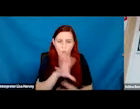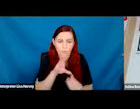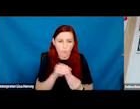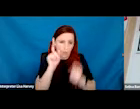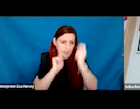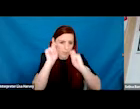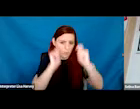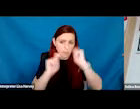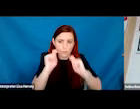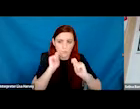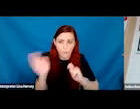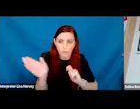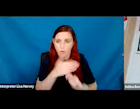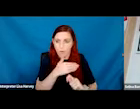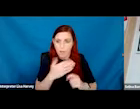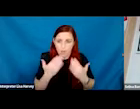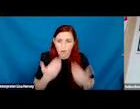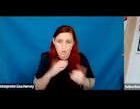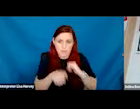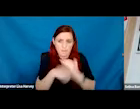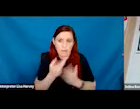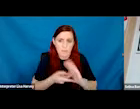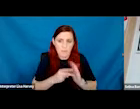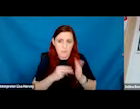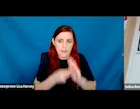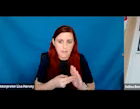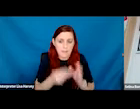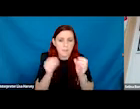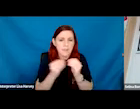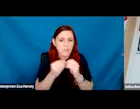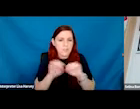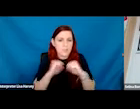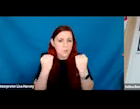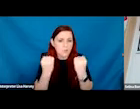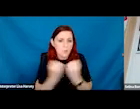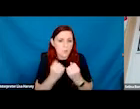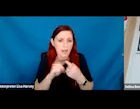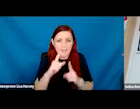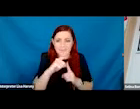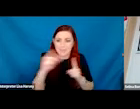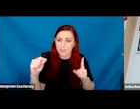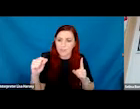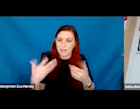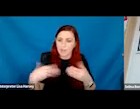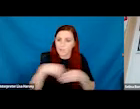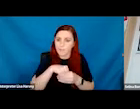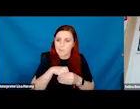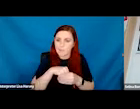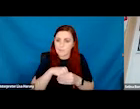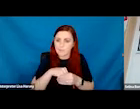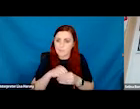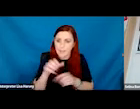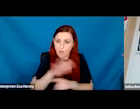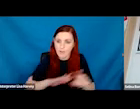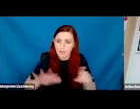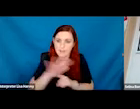our current development plan includes a reference to creating socially and physically inclusive neighbourhoods. And I'd like to take a little moment to